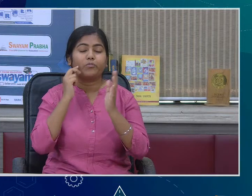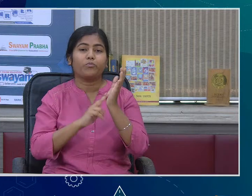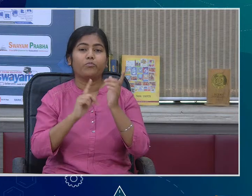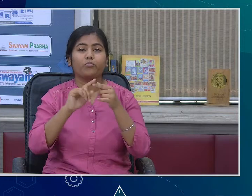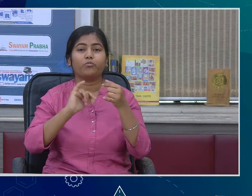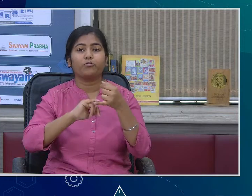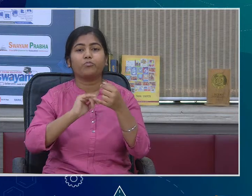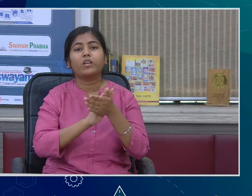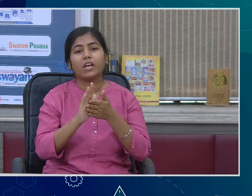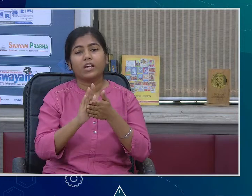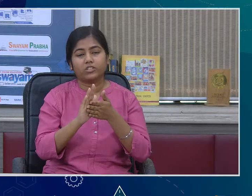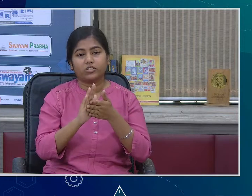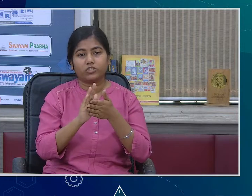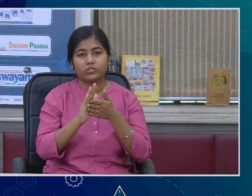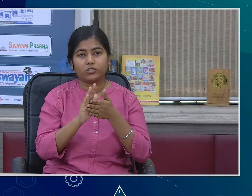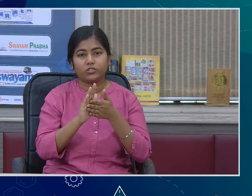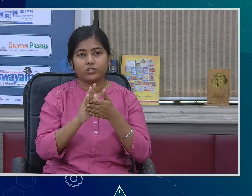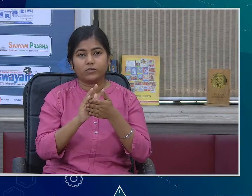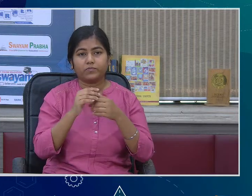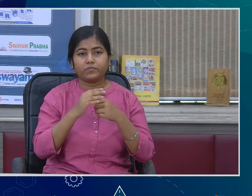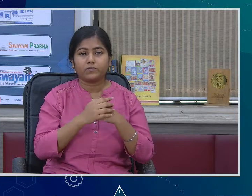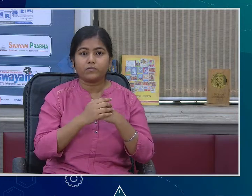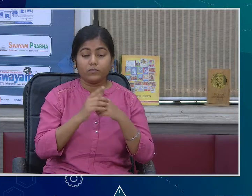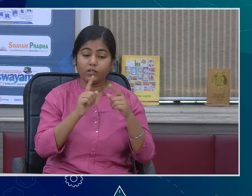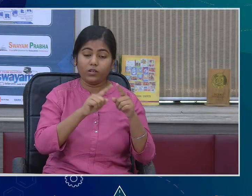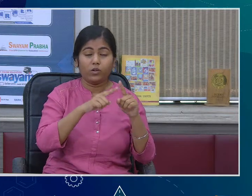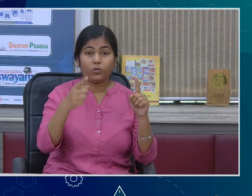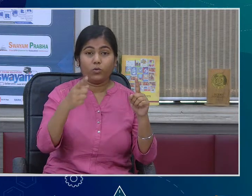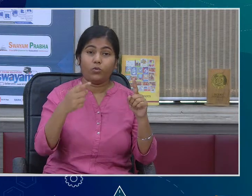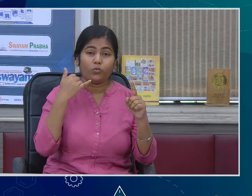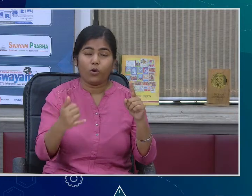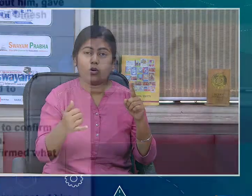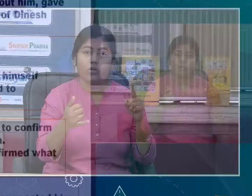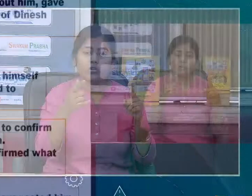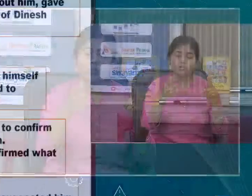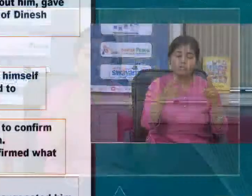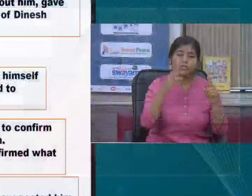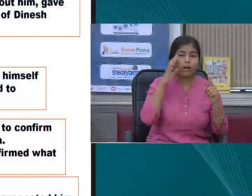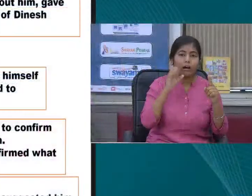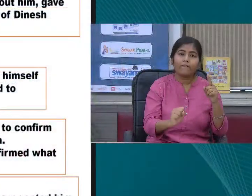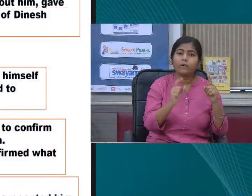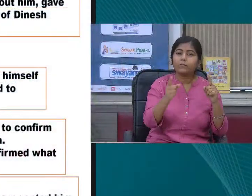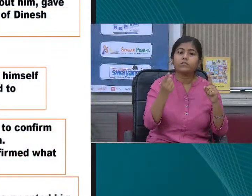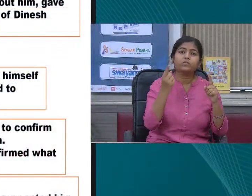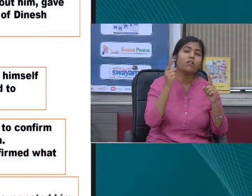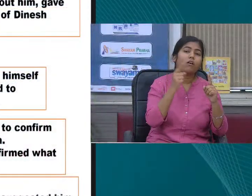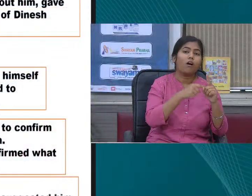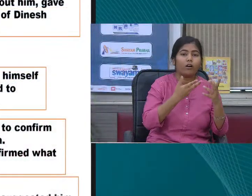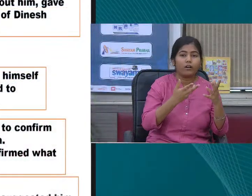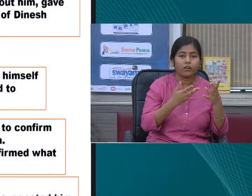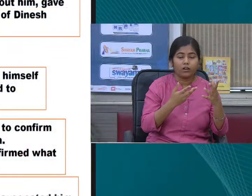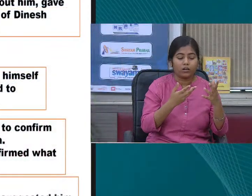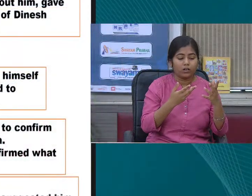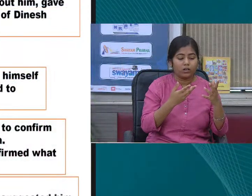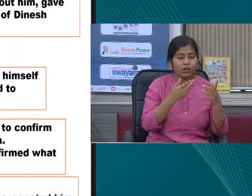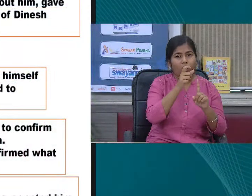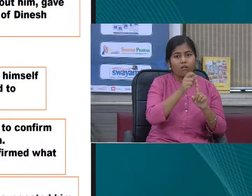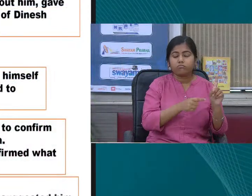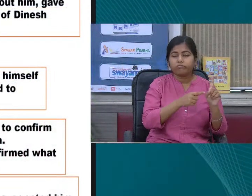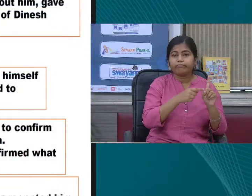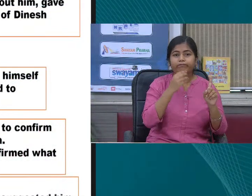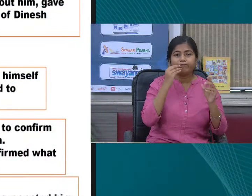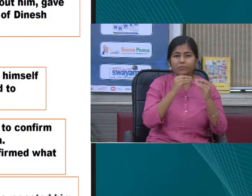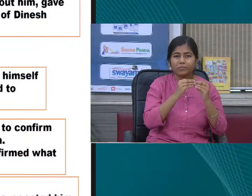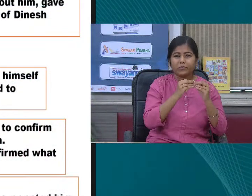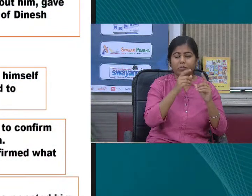he called him. But Dinesh confirmed what Ghosh said. So now this is driving him crazy. He thought that